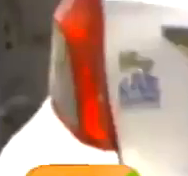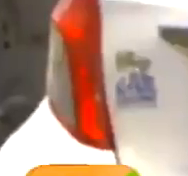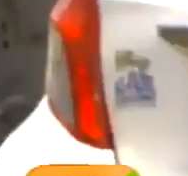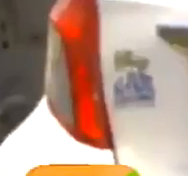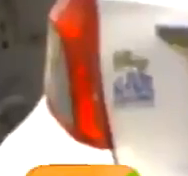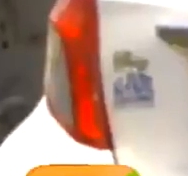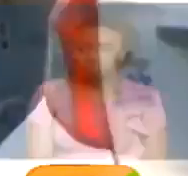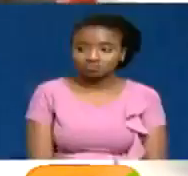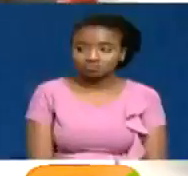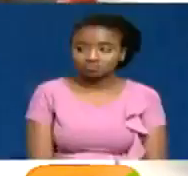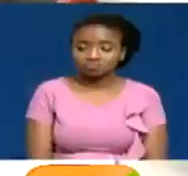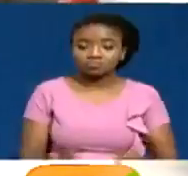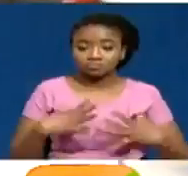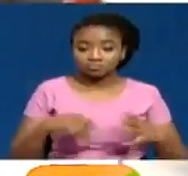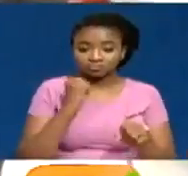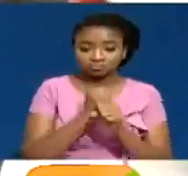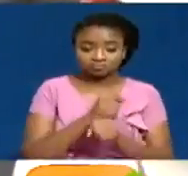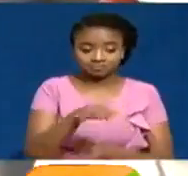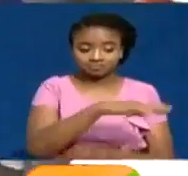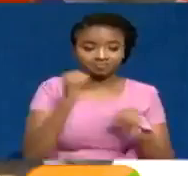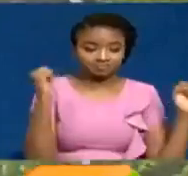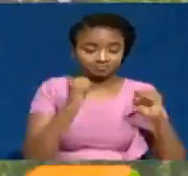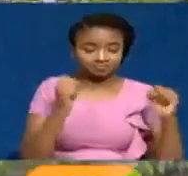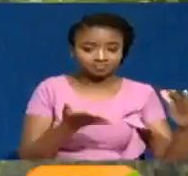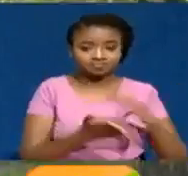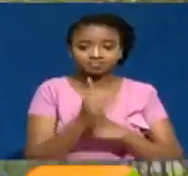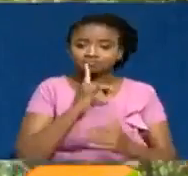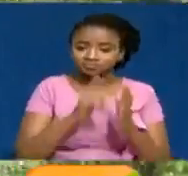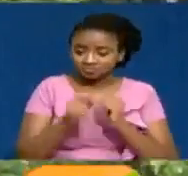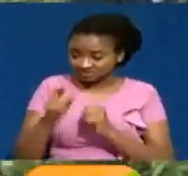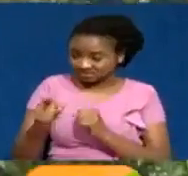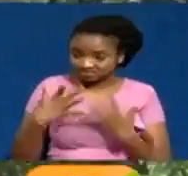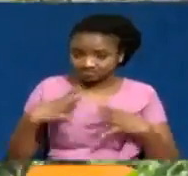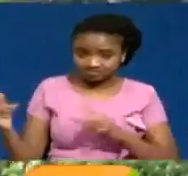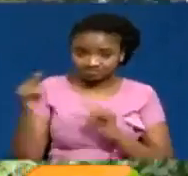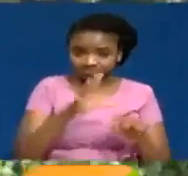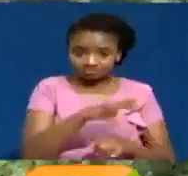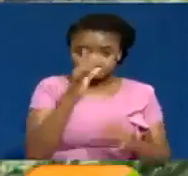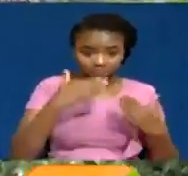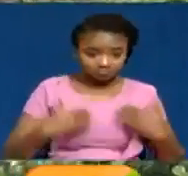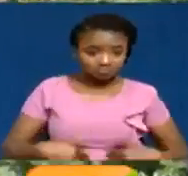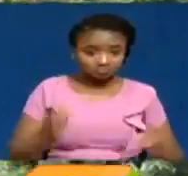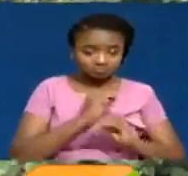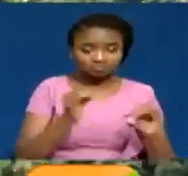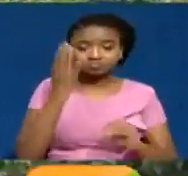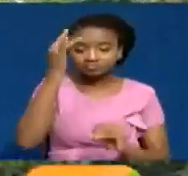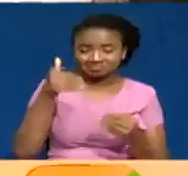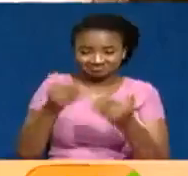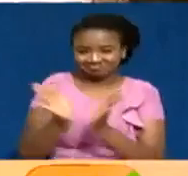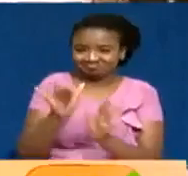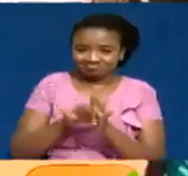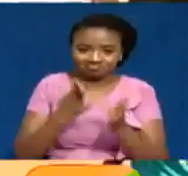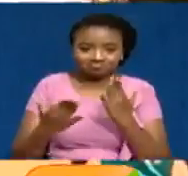in charge at the City Mortuary attribute the high number of unclaimed bodies to negligence by police and unwilling family